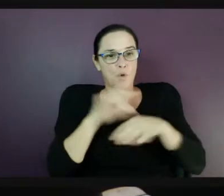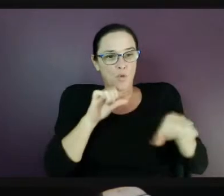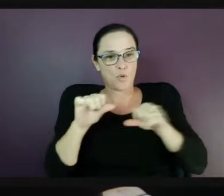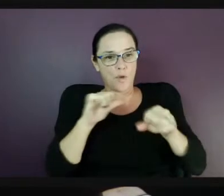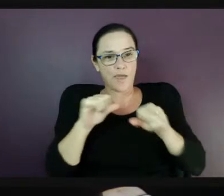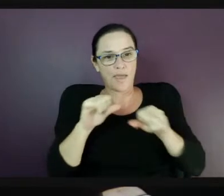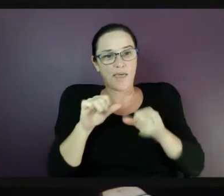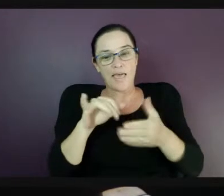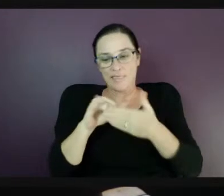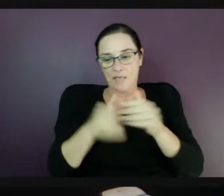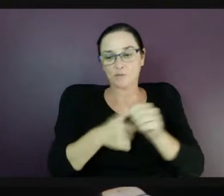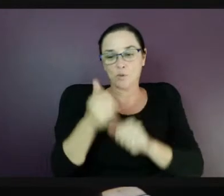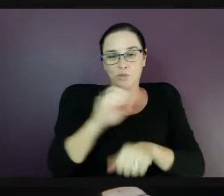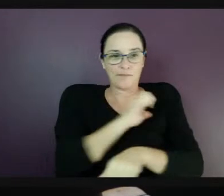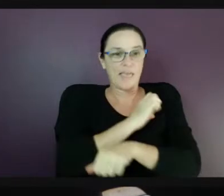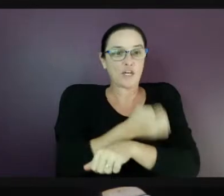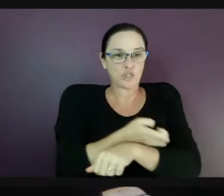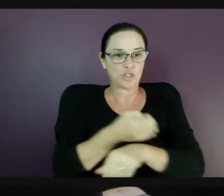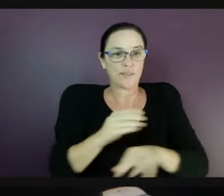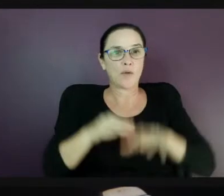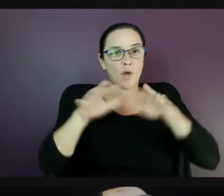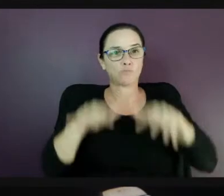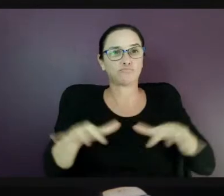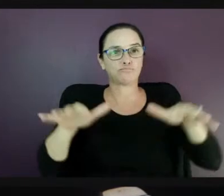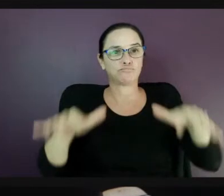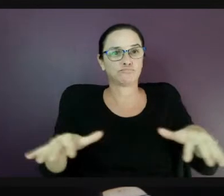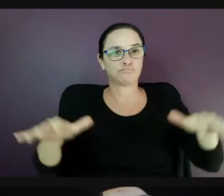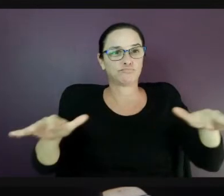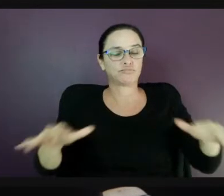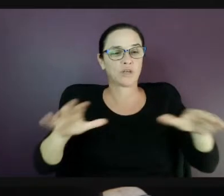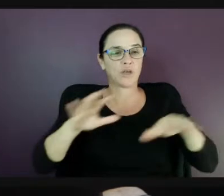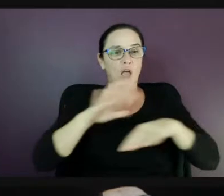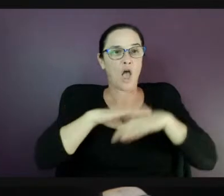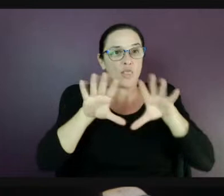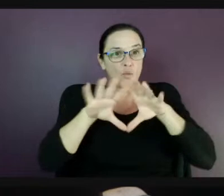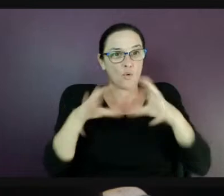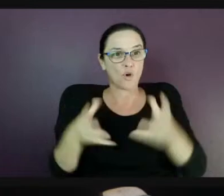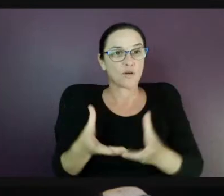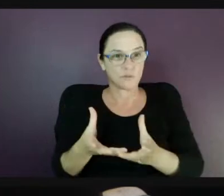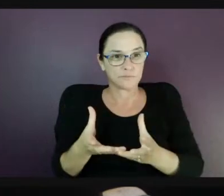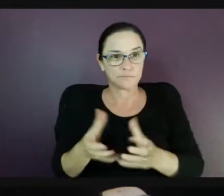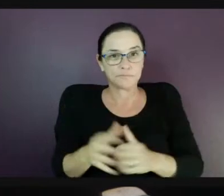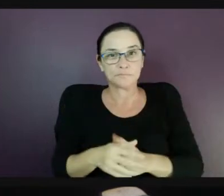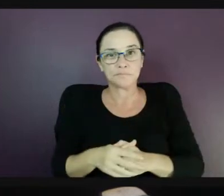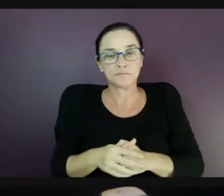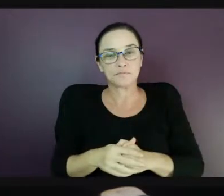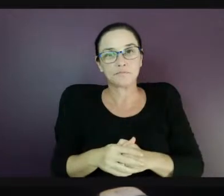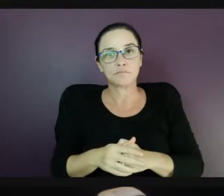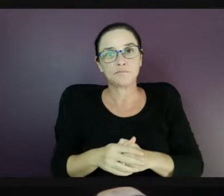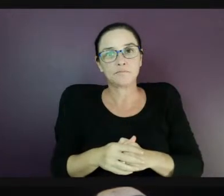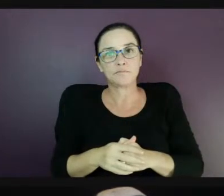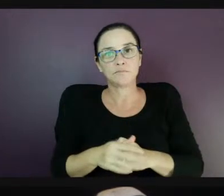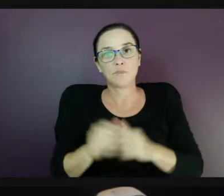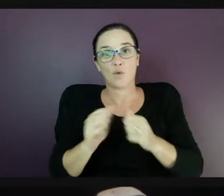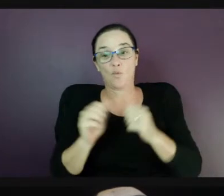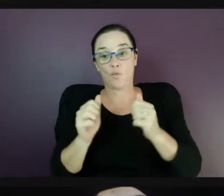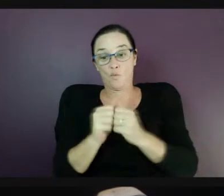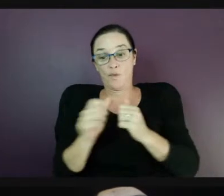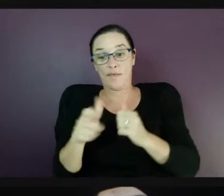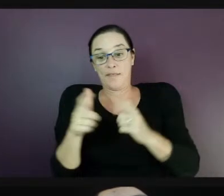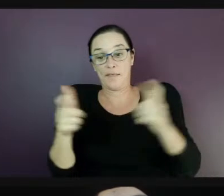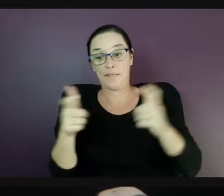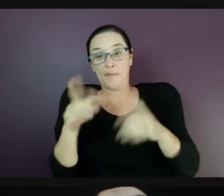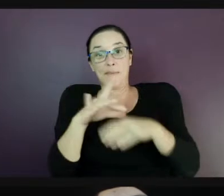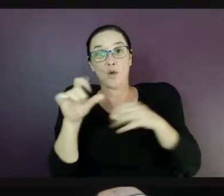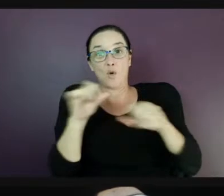shake across the entire world as far as the energy can take to dissipate, right? With big earthquakes actually shaking all the way around the